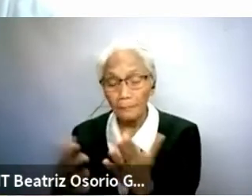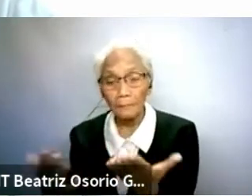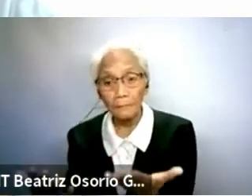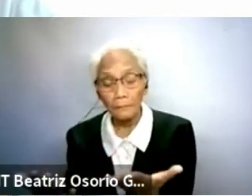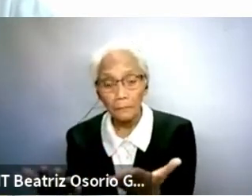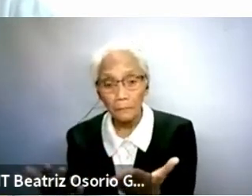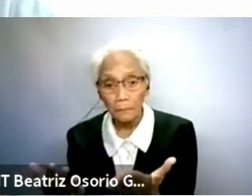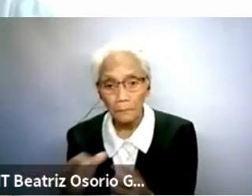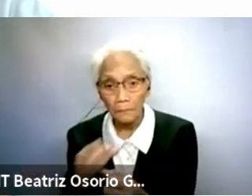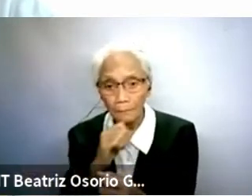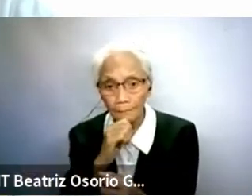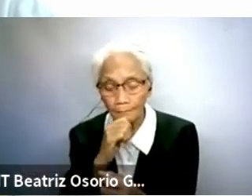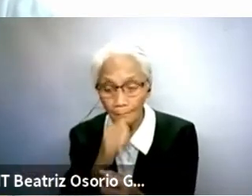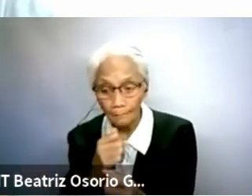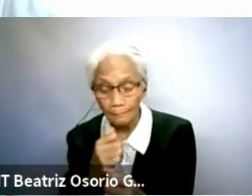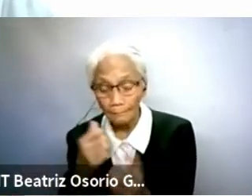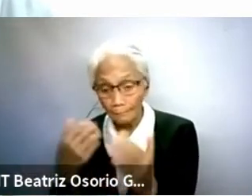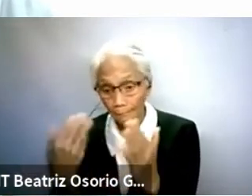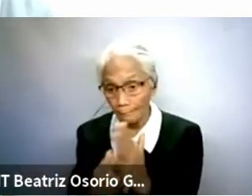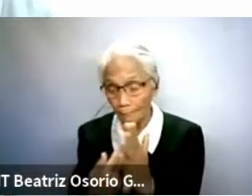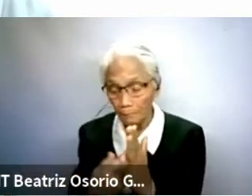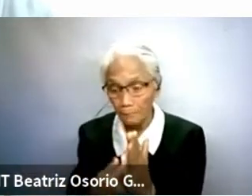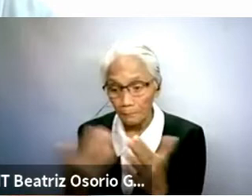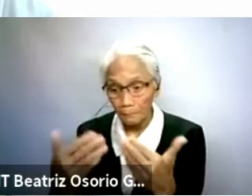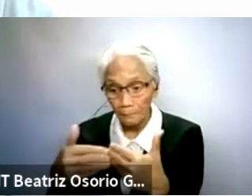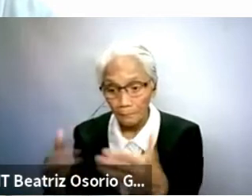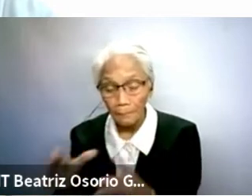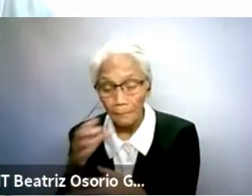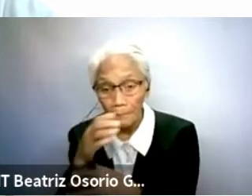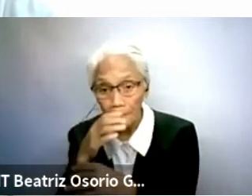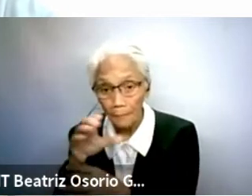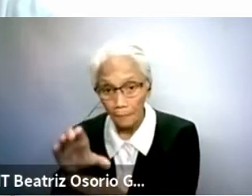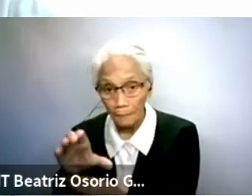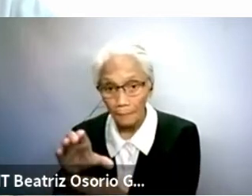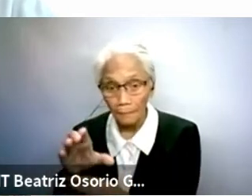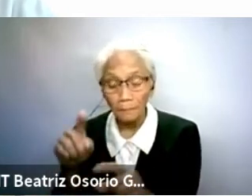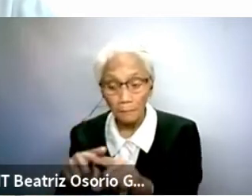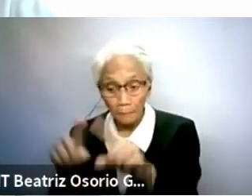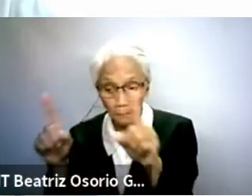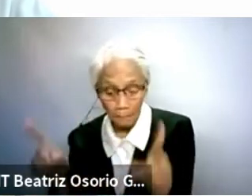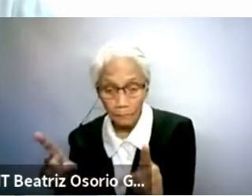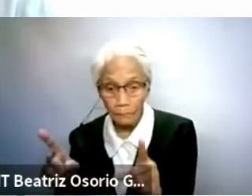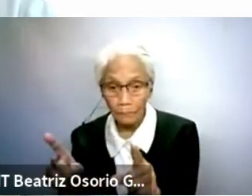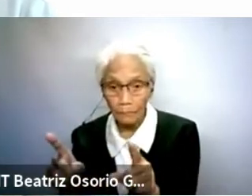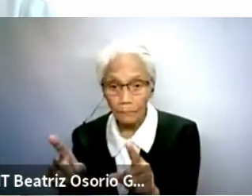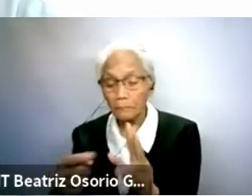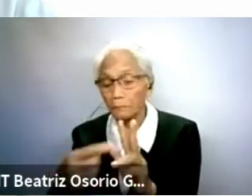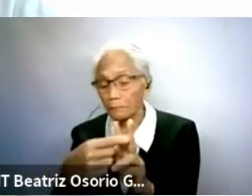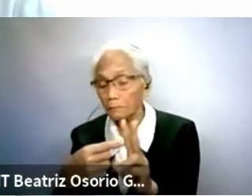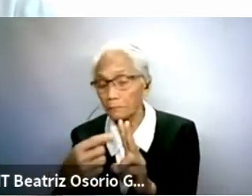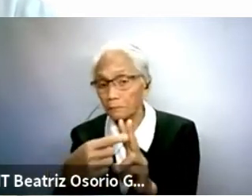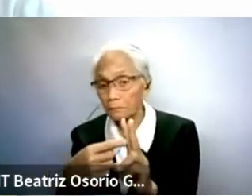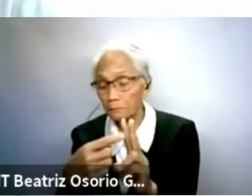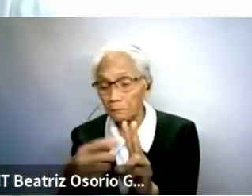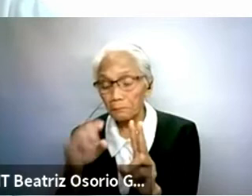not ratify general comments. Now, on the other hand, there are two elements that